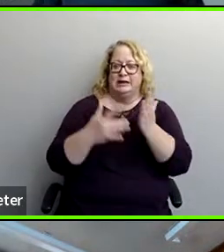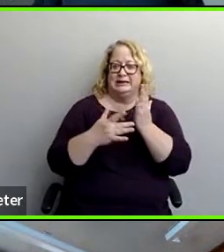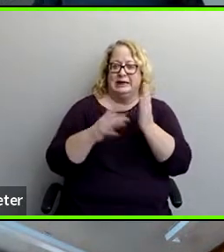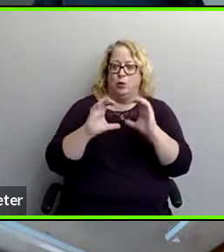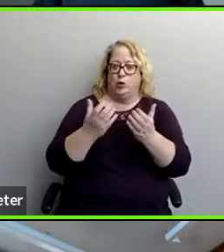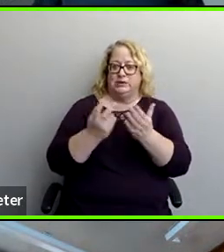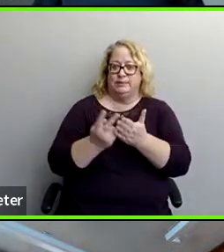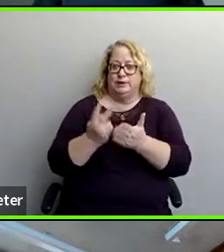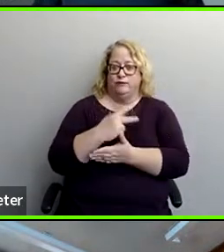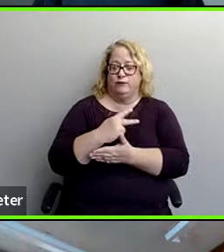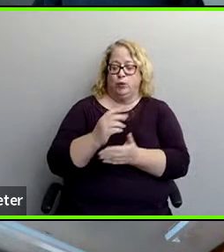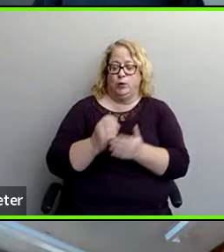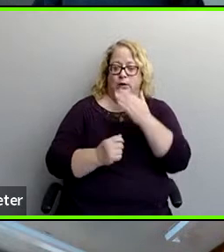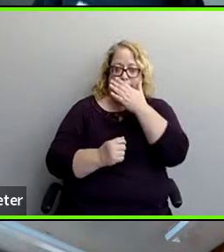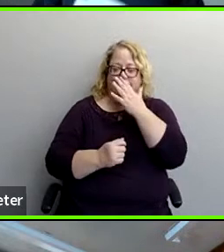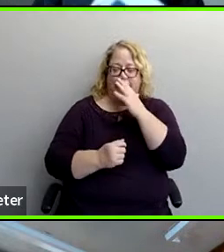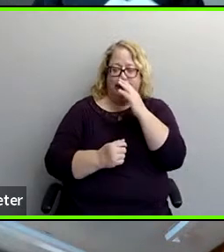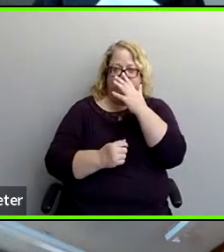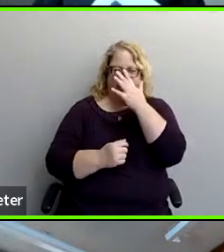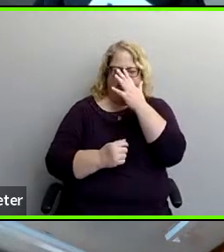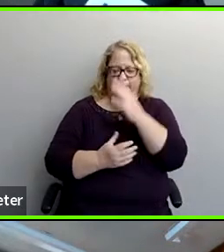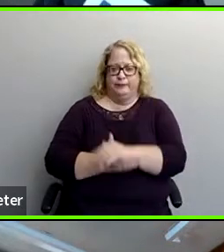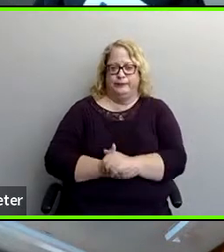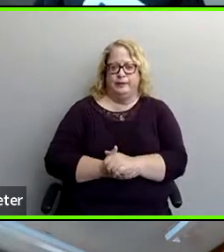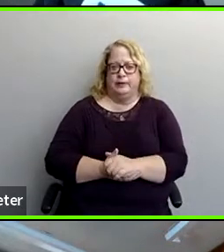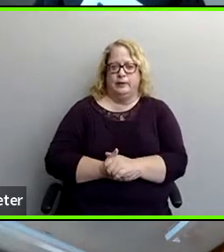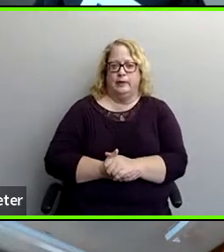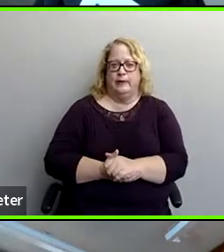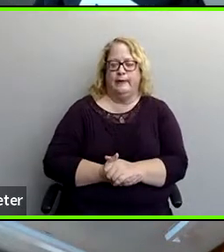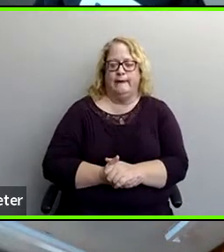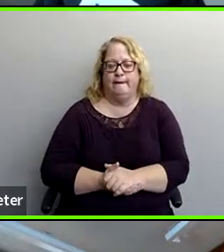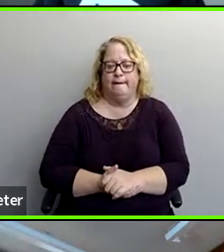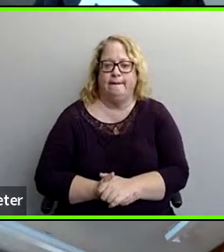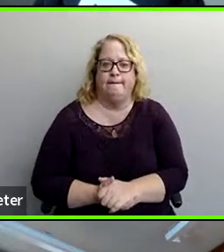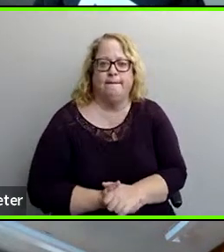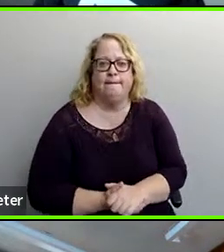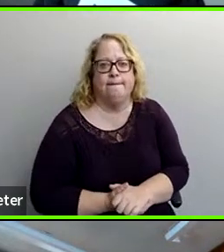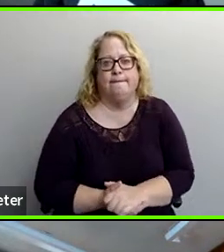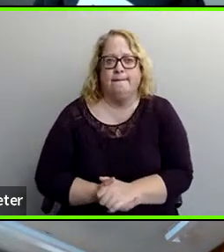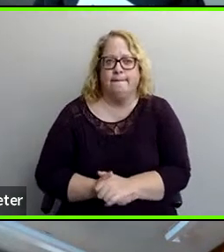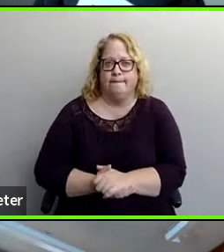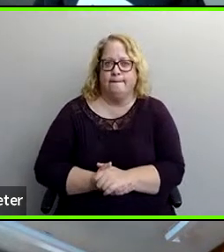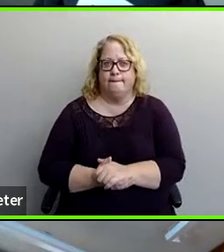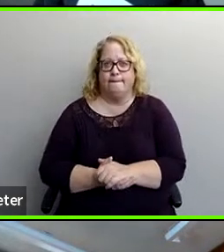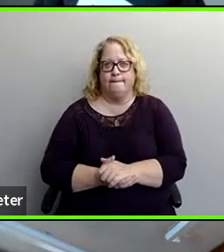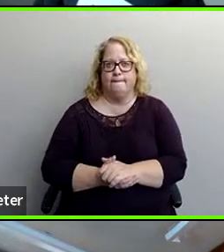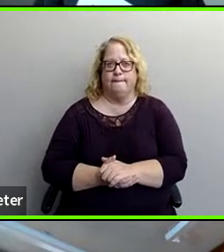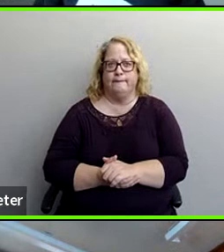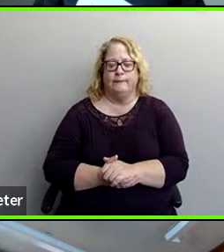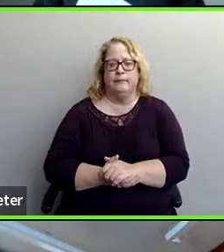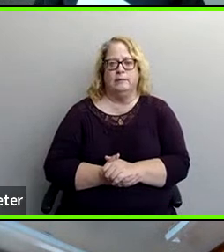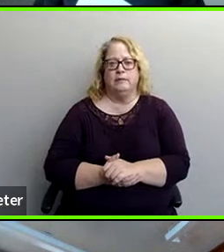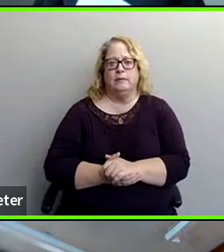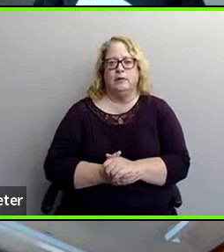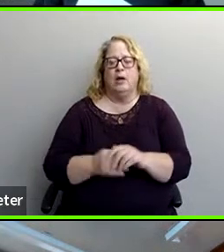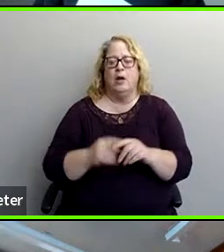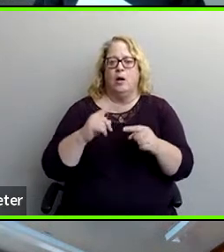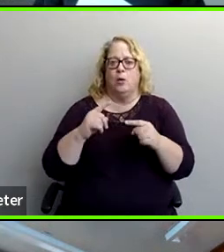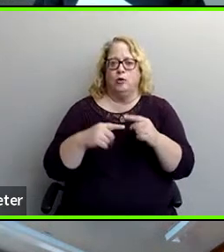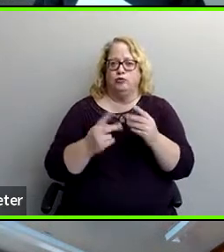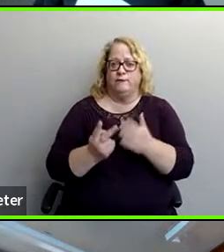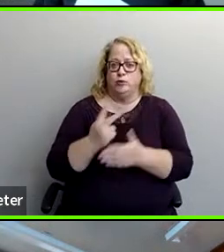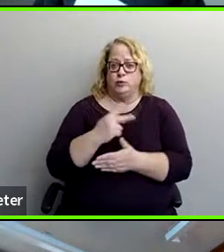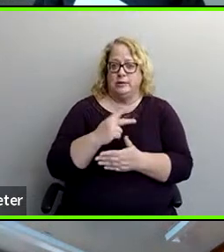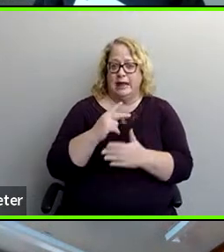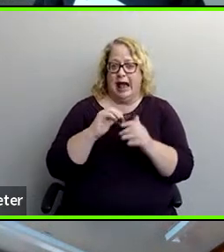Yes. in reviewing those, how are we standing in reference to the student participation?